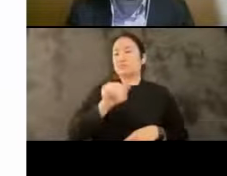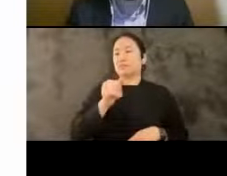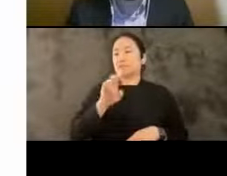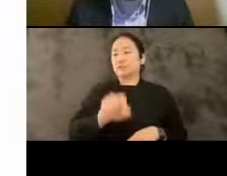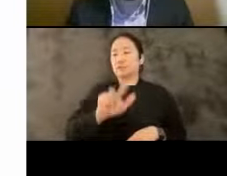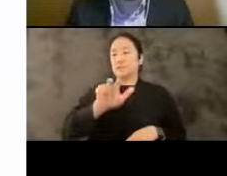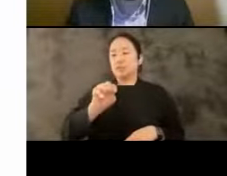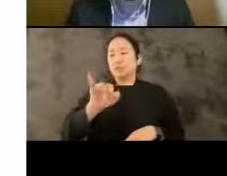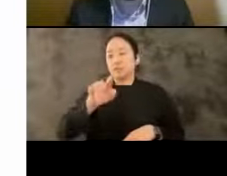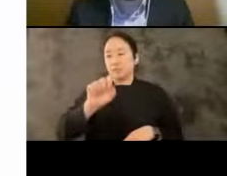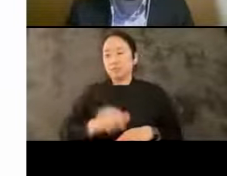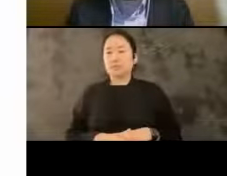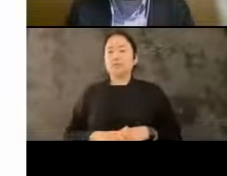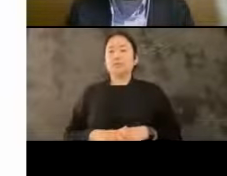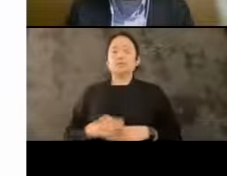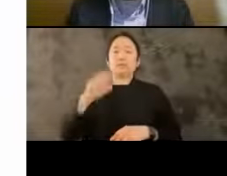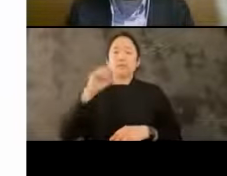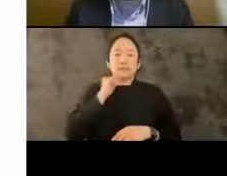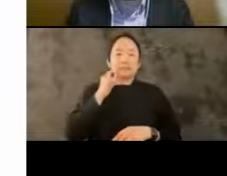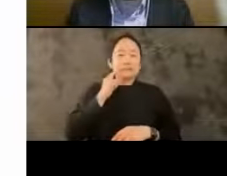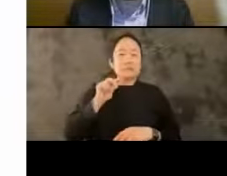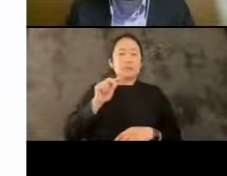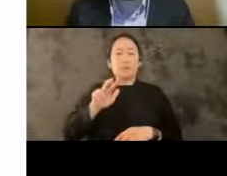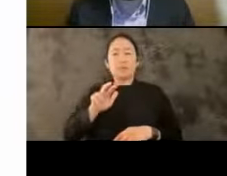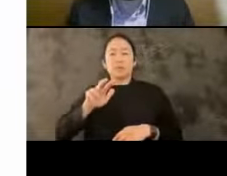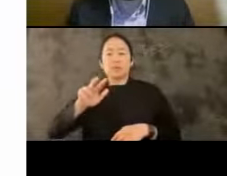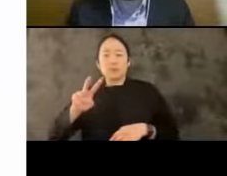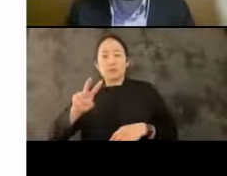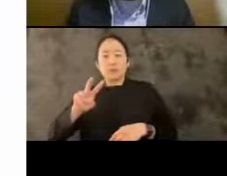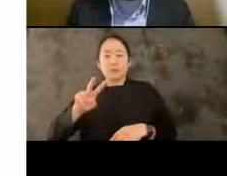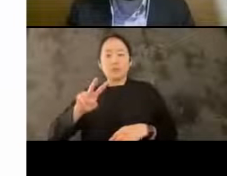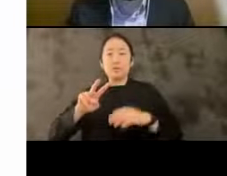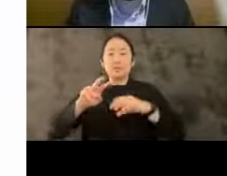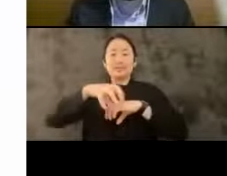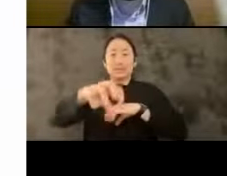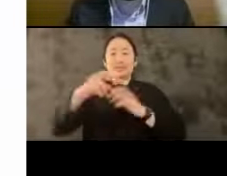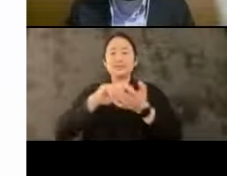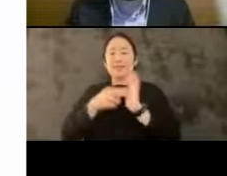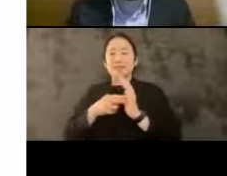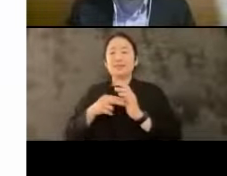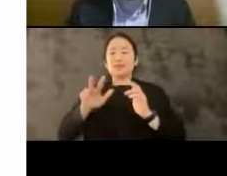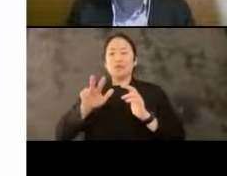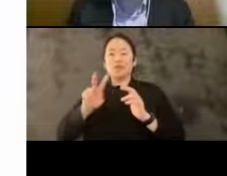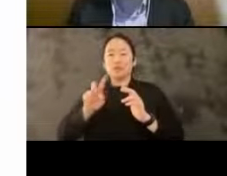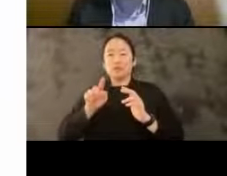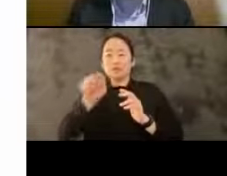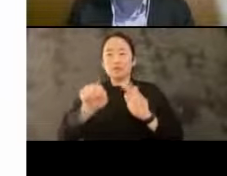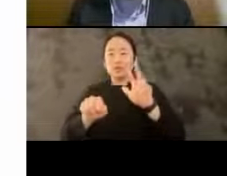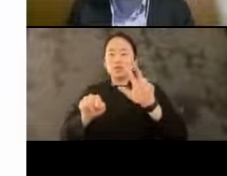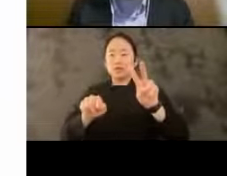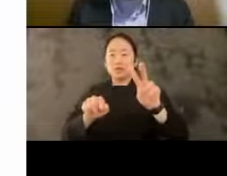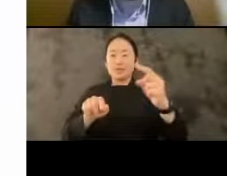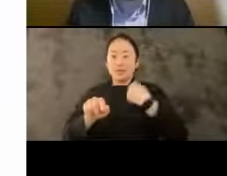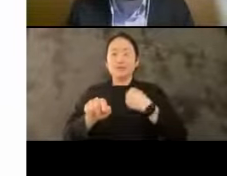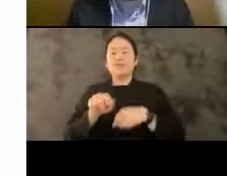32 station pairs, which is roughly 64 stations, and 23 buses. In addition, we